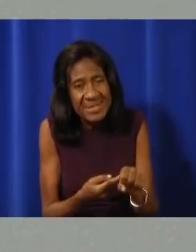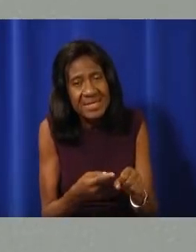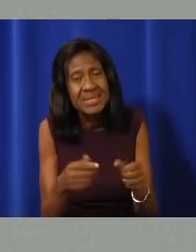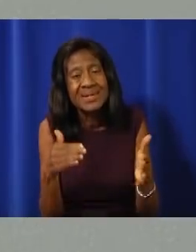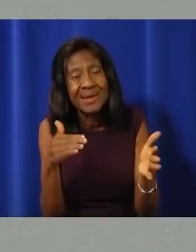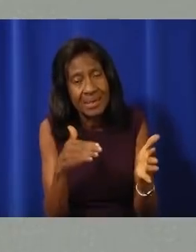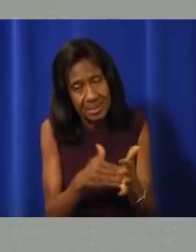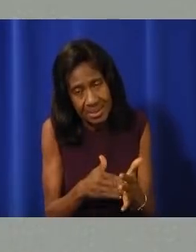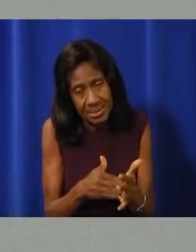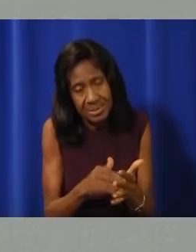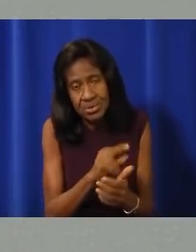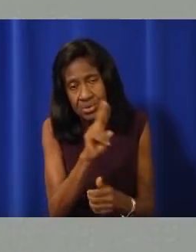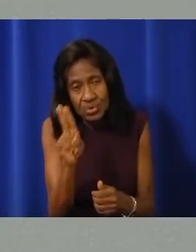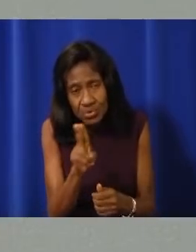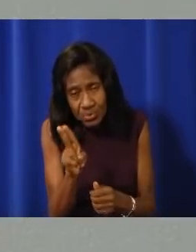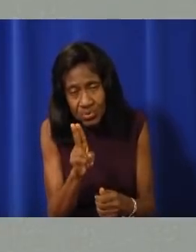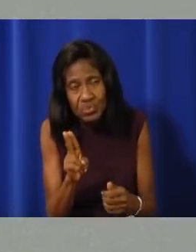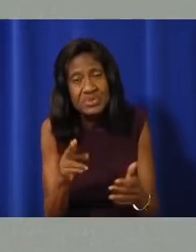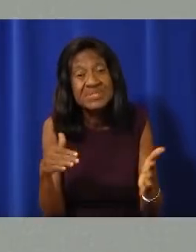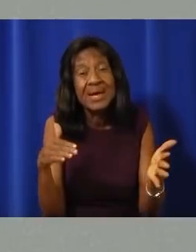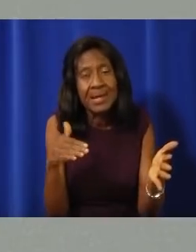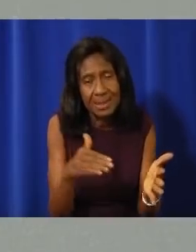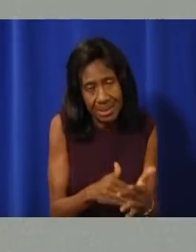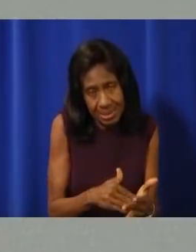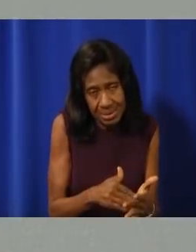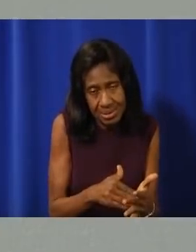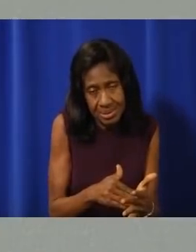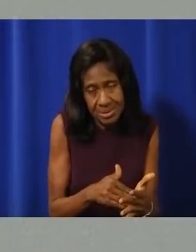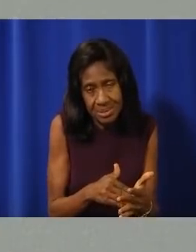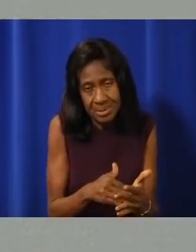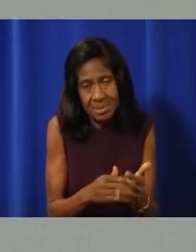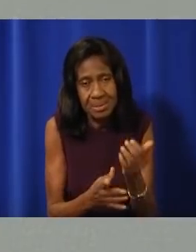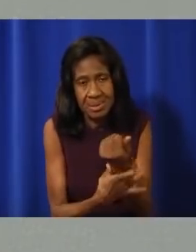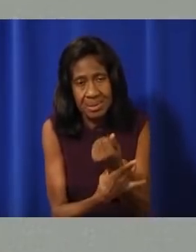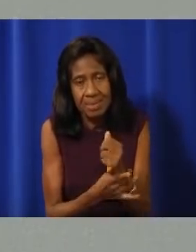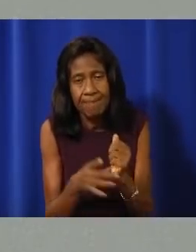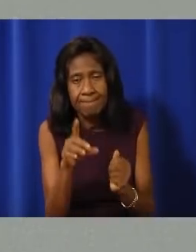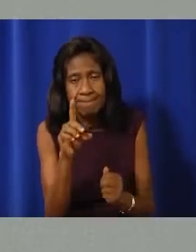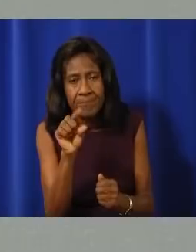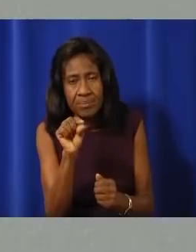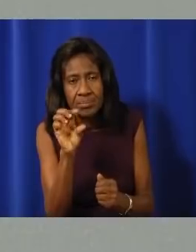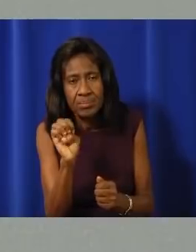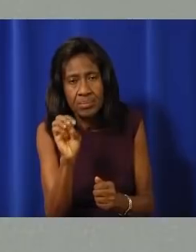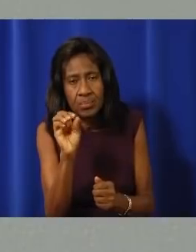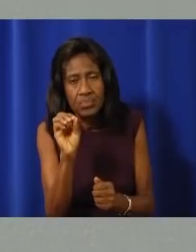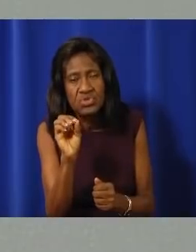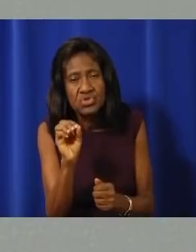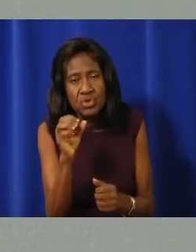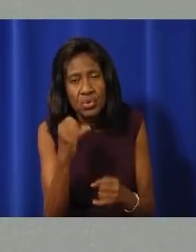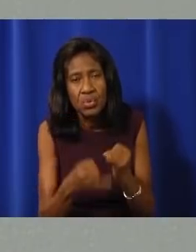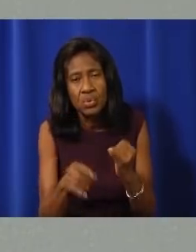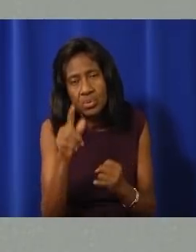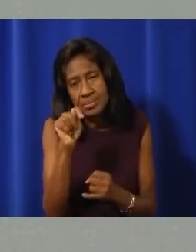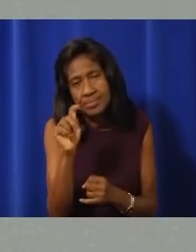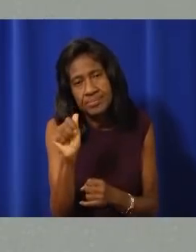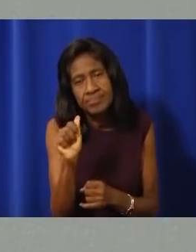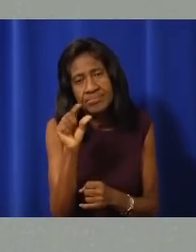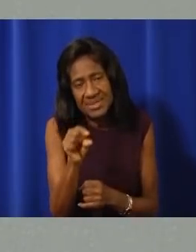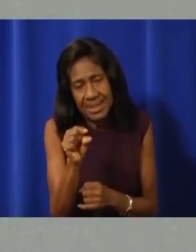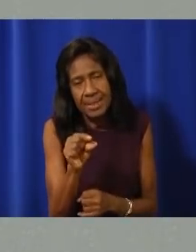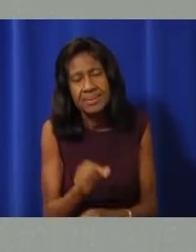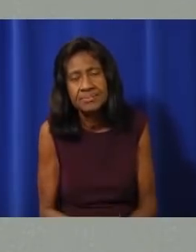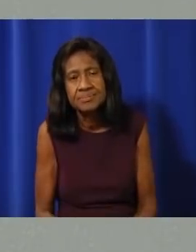ensure that we take a belt and braces approach in respect of that. We, as you